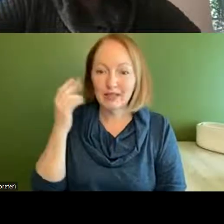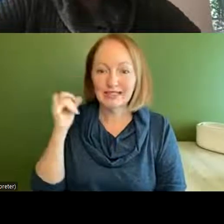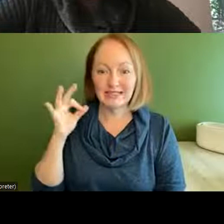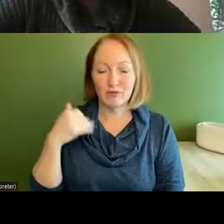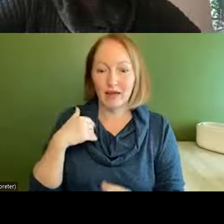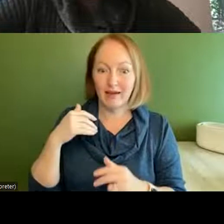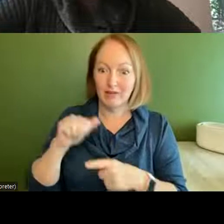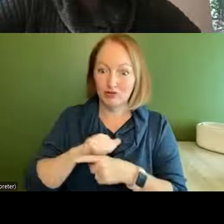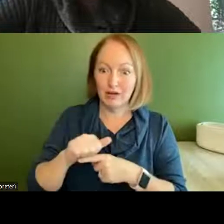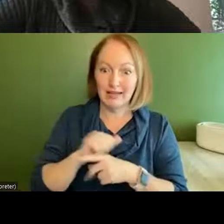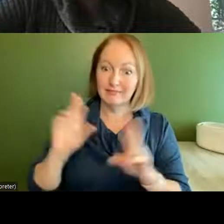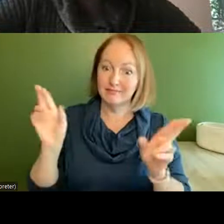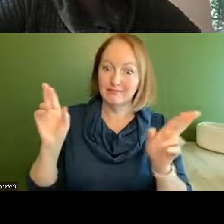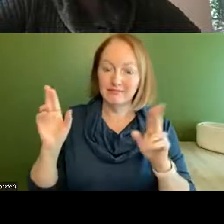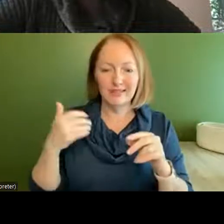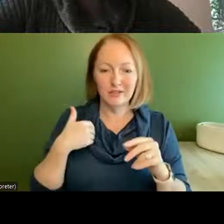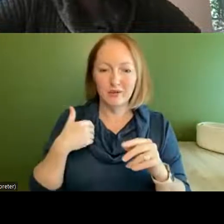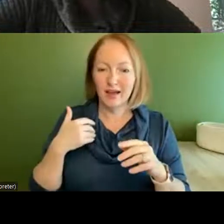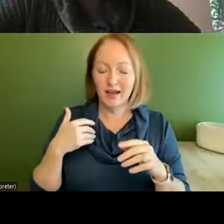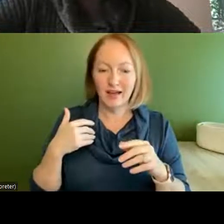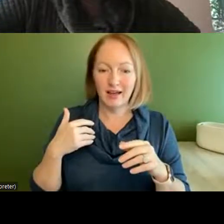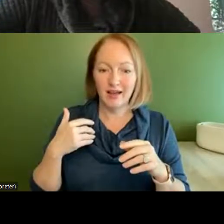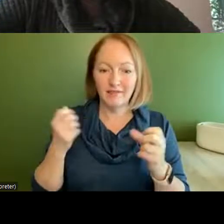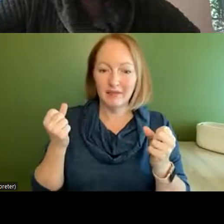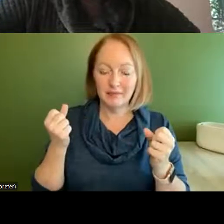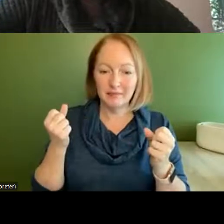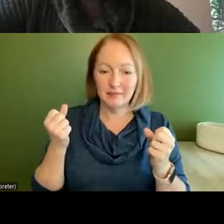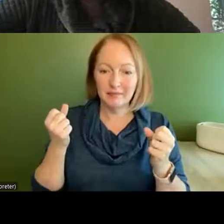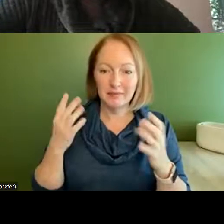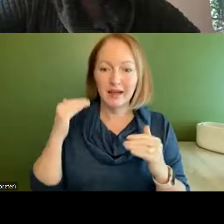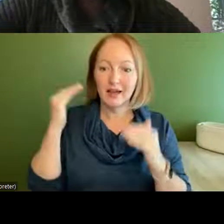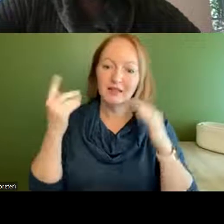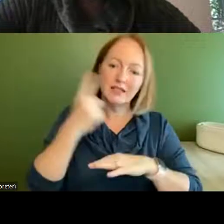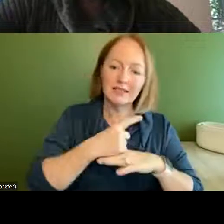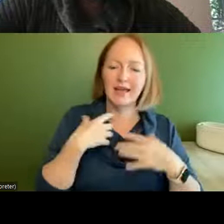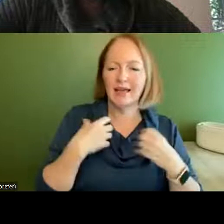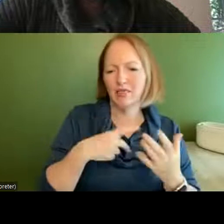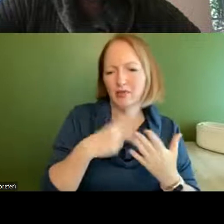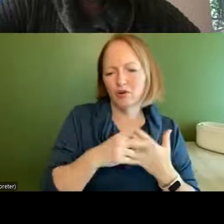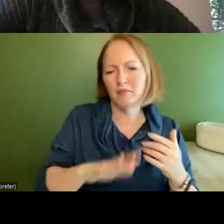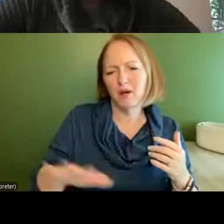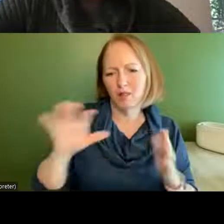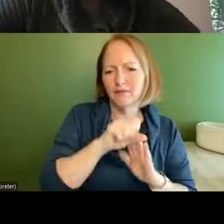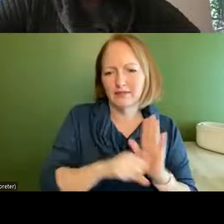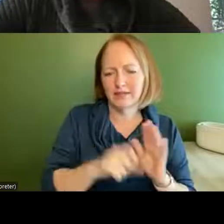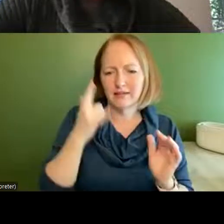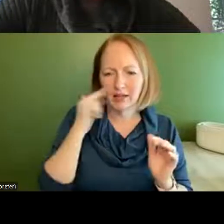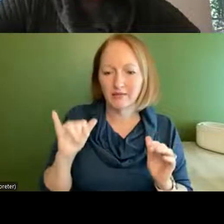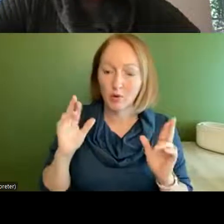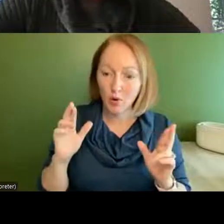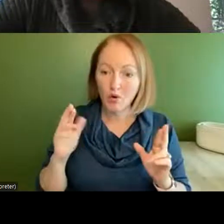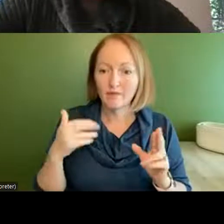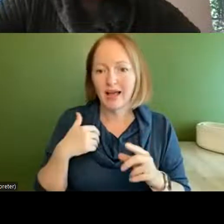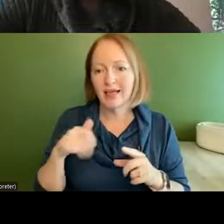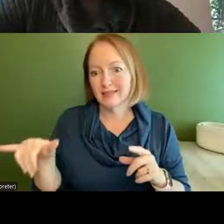training already. You have a whole bunch of adult day health programs all over the state of California that hopefully have had the